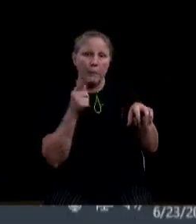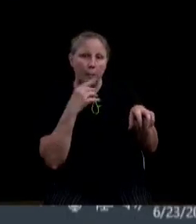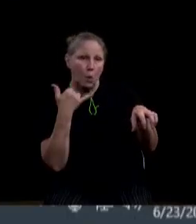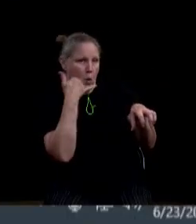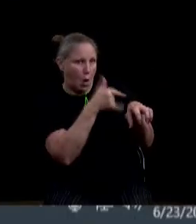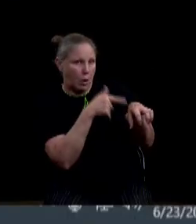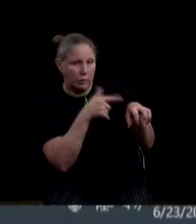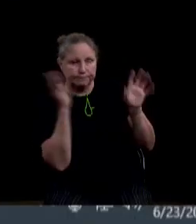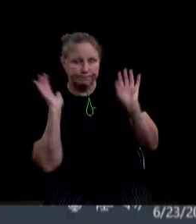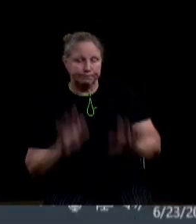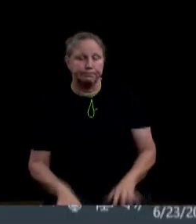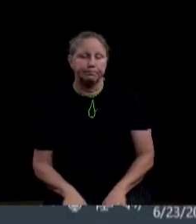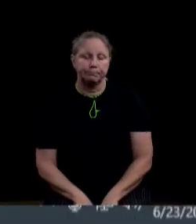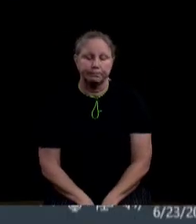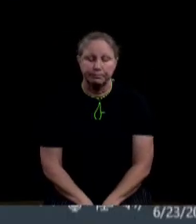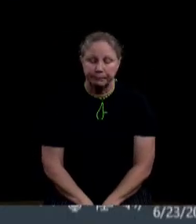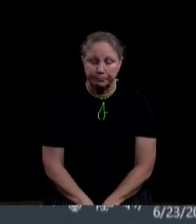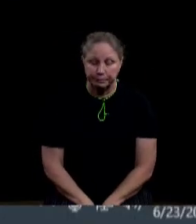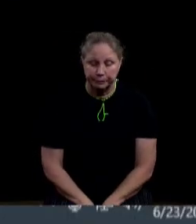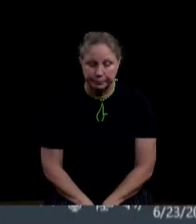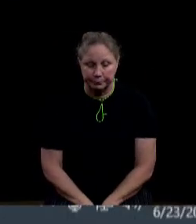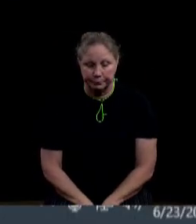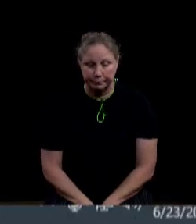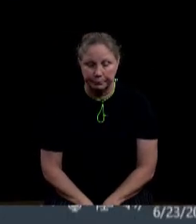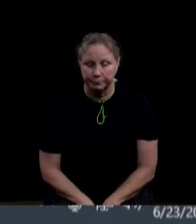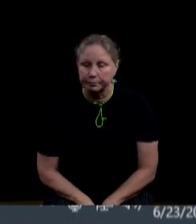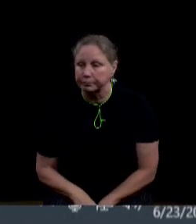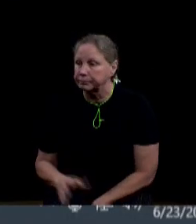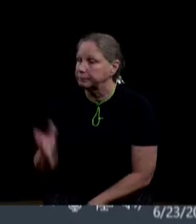That's code enforcement, right? Yes, code enforcement. Code Sorry. enforcement. Yes.